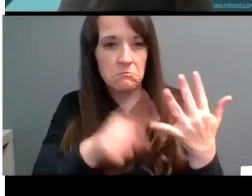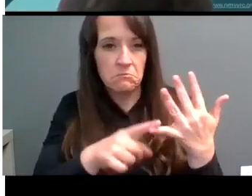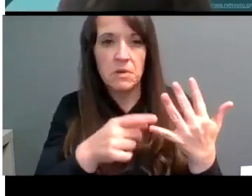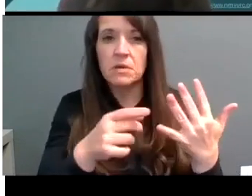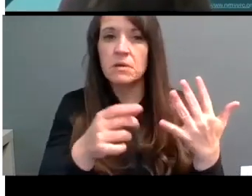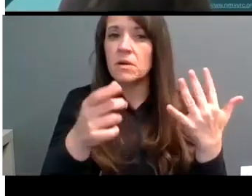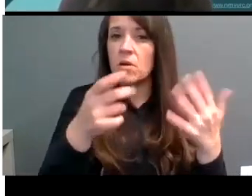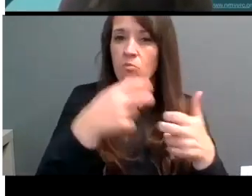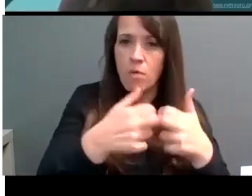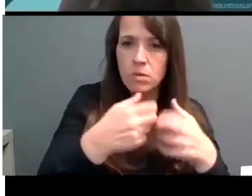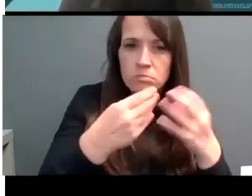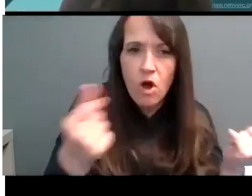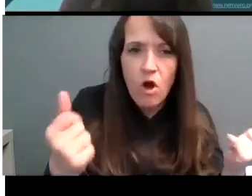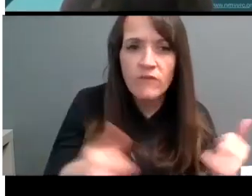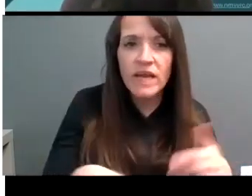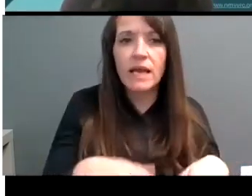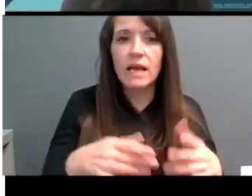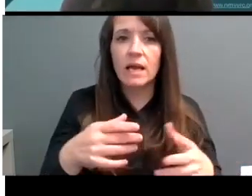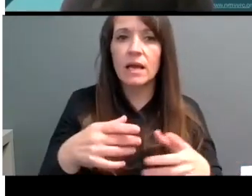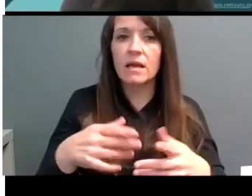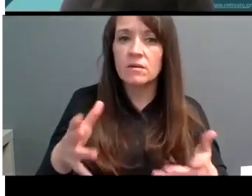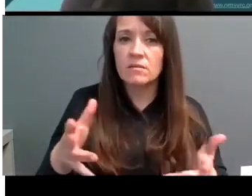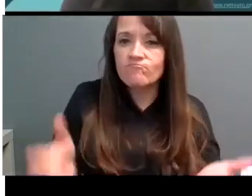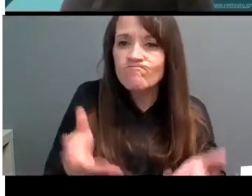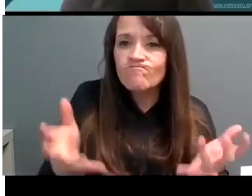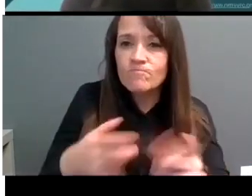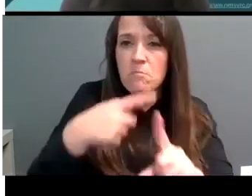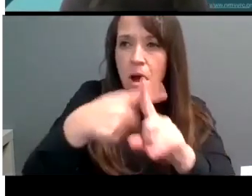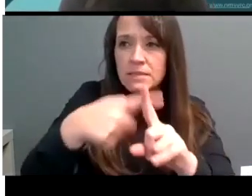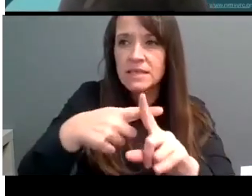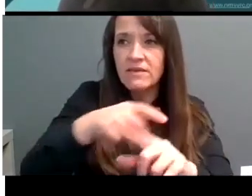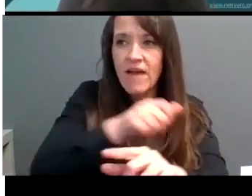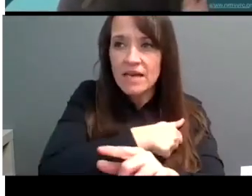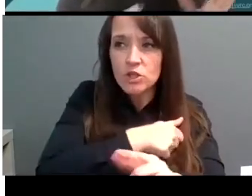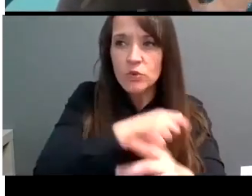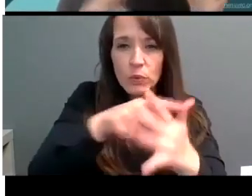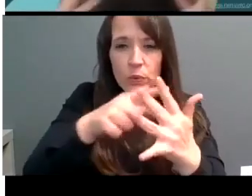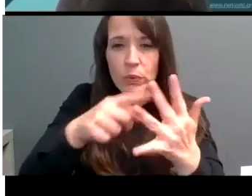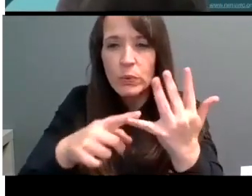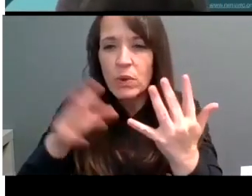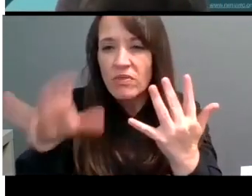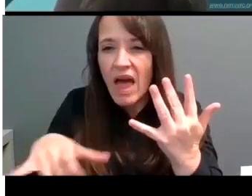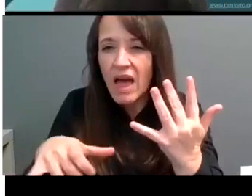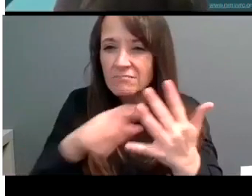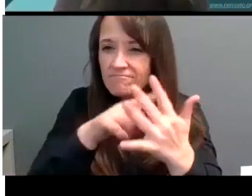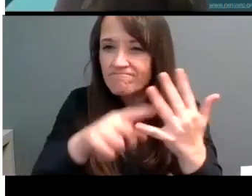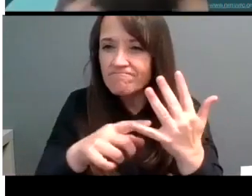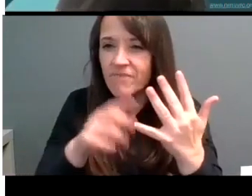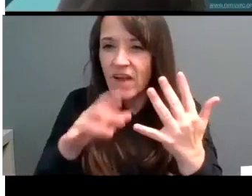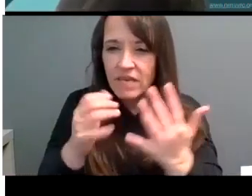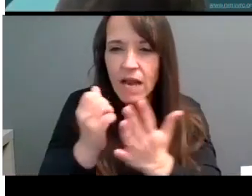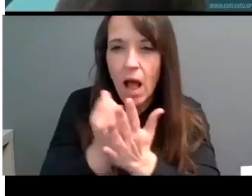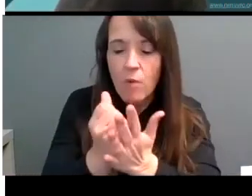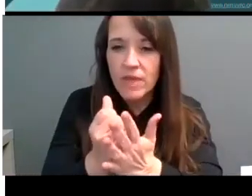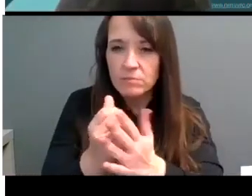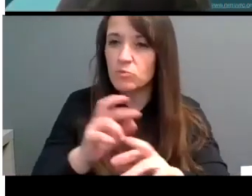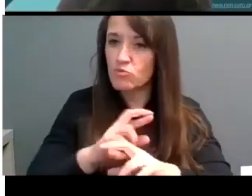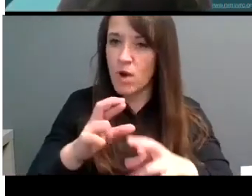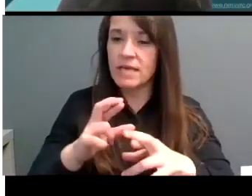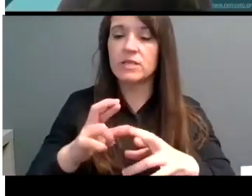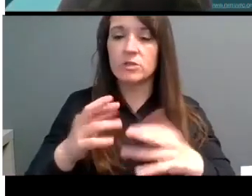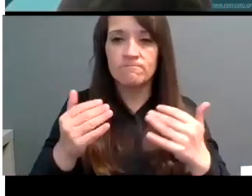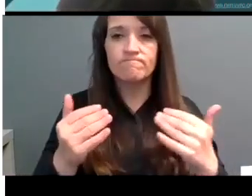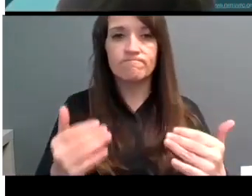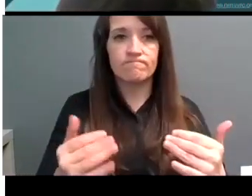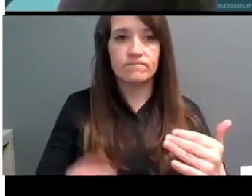those healthy social connections. Once we move past those skills, there are